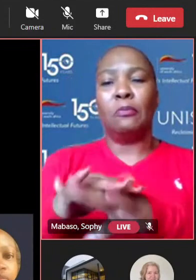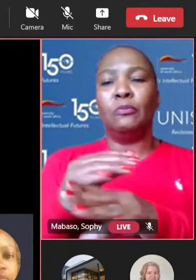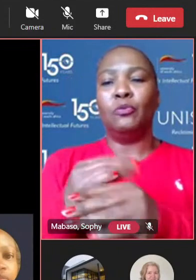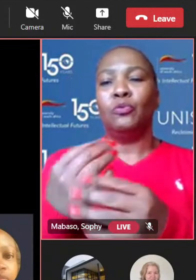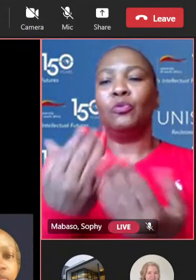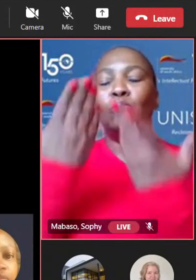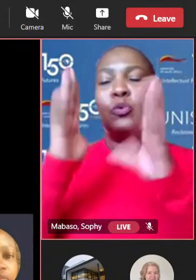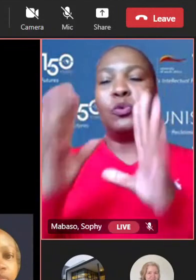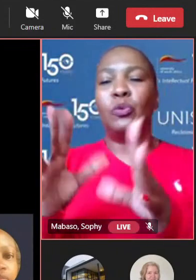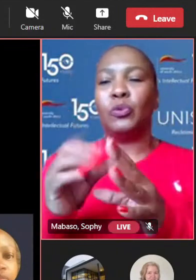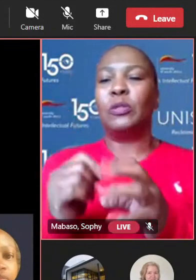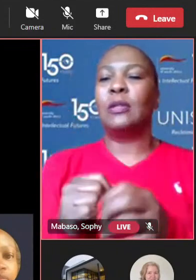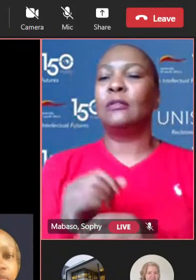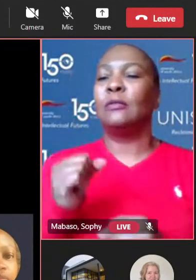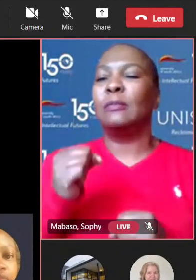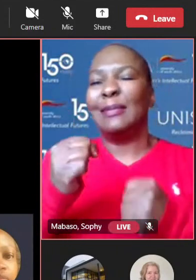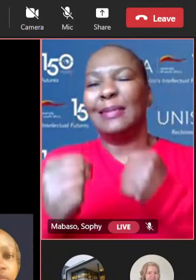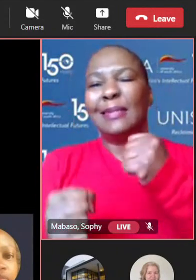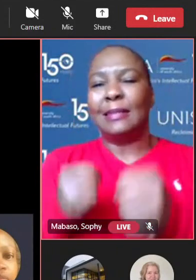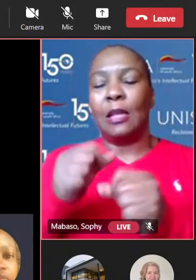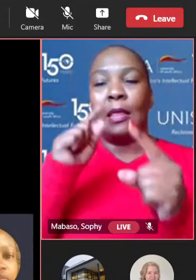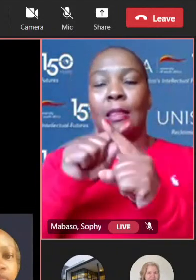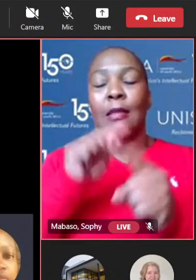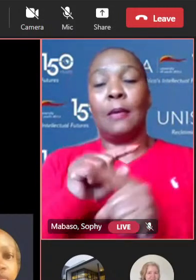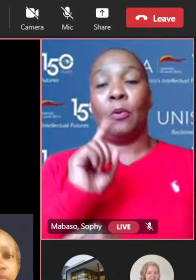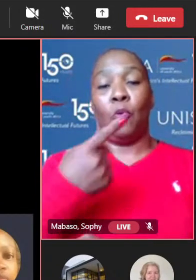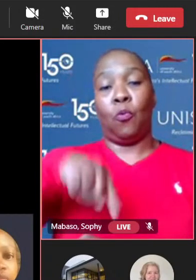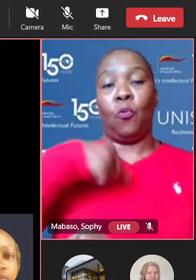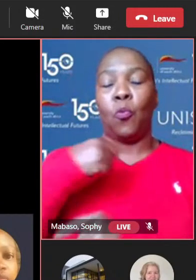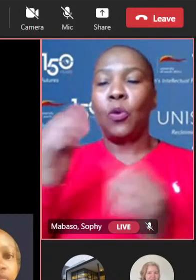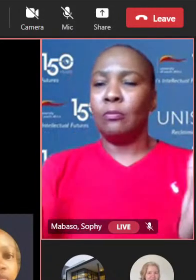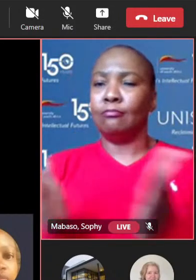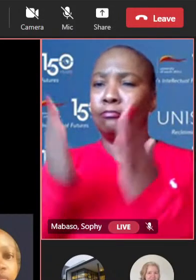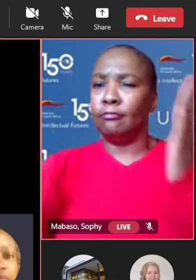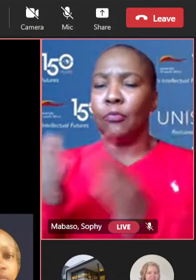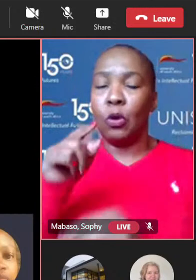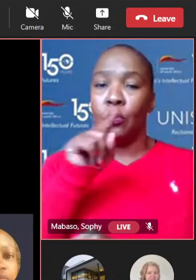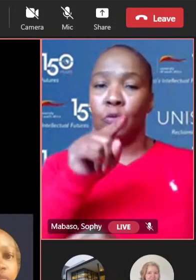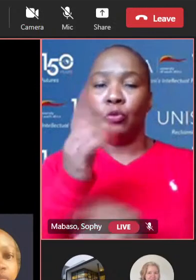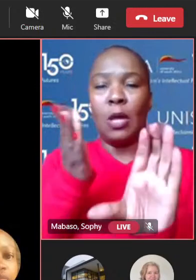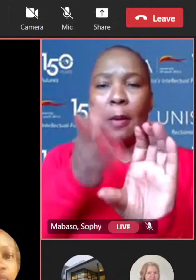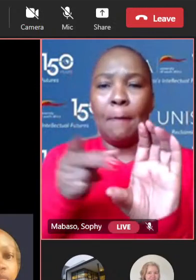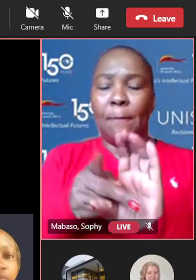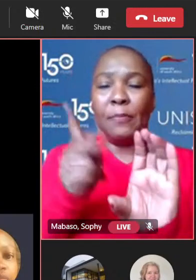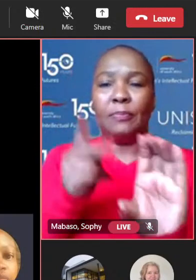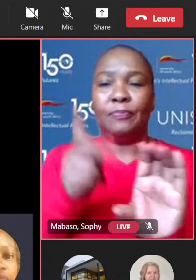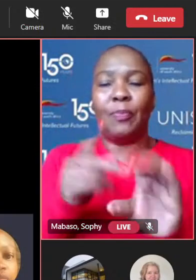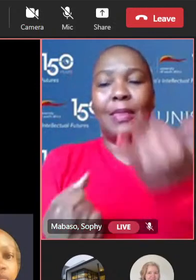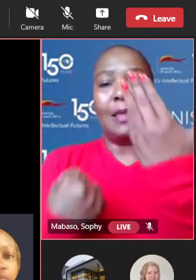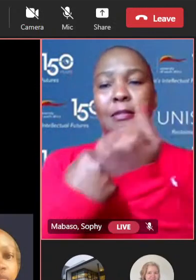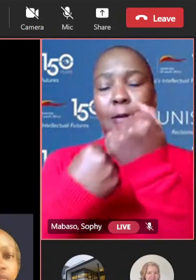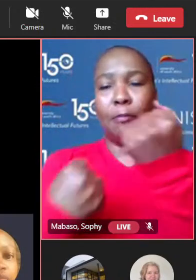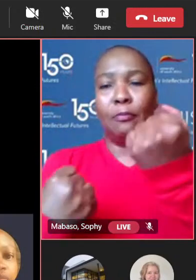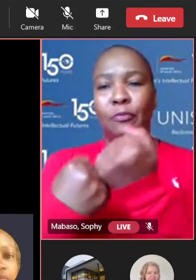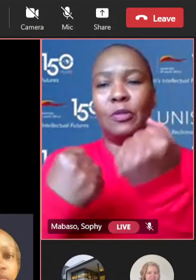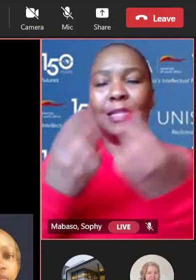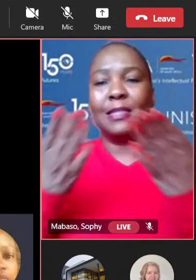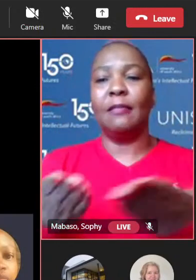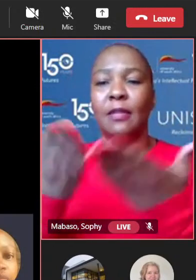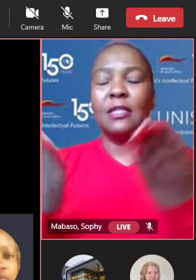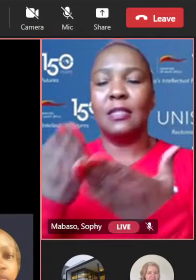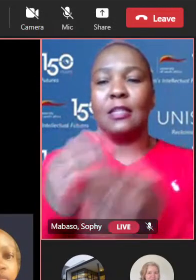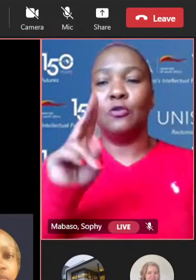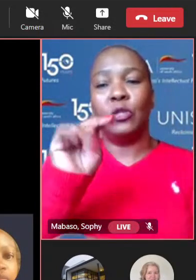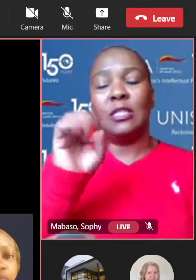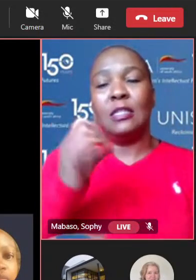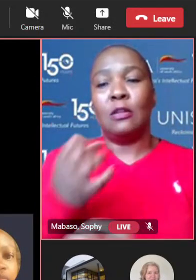we encourage you that you participate in the support services that Unisa offers